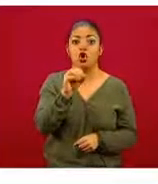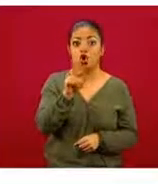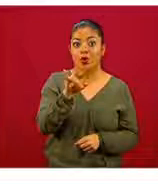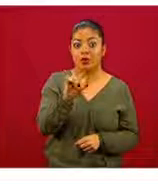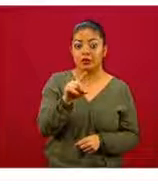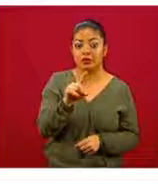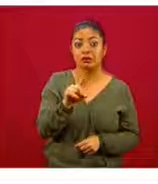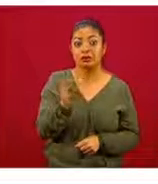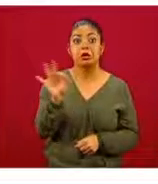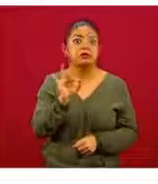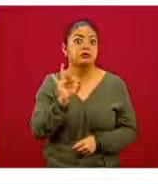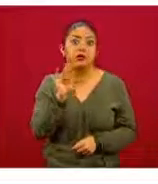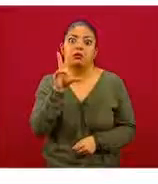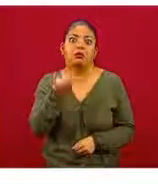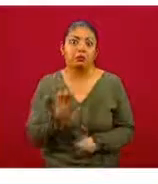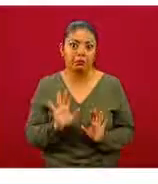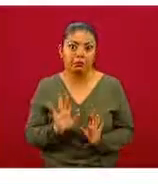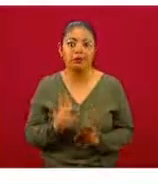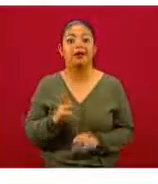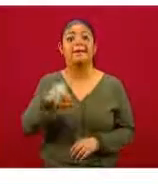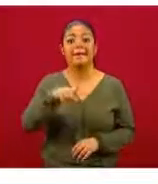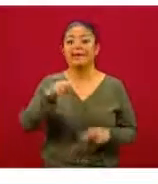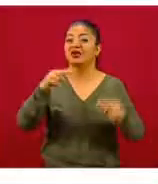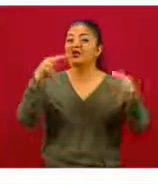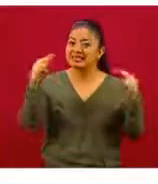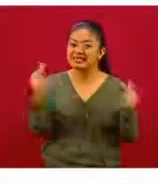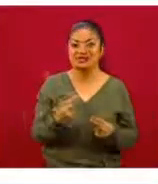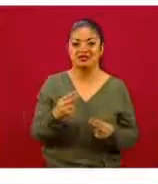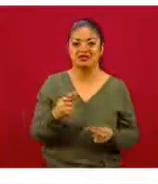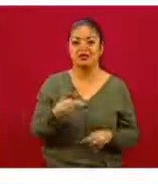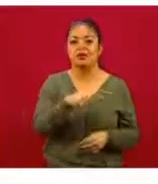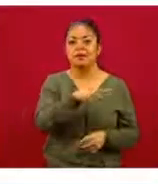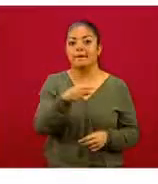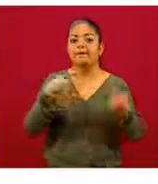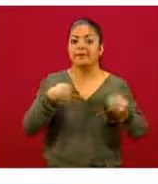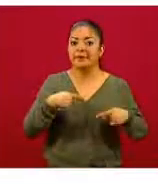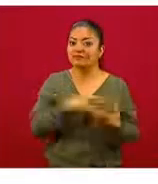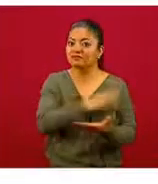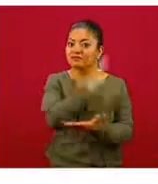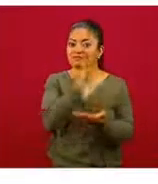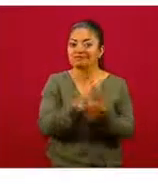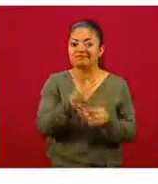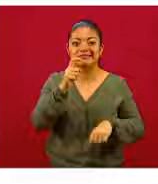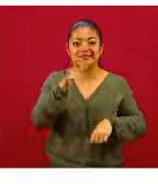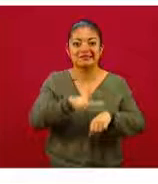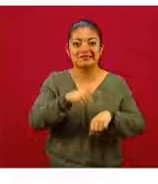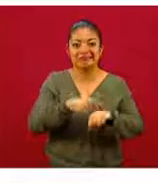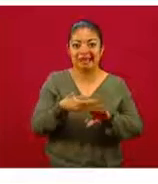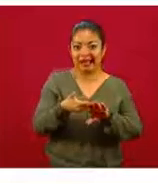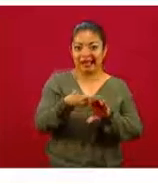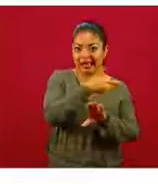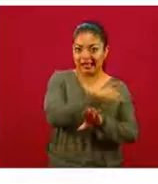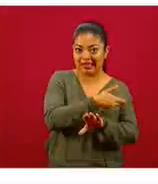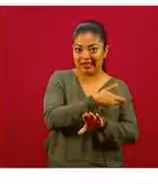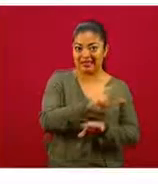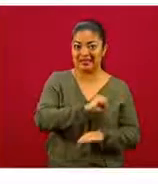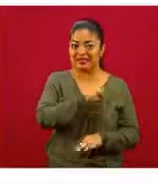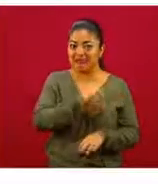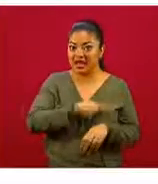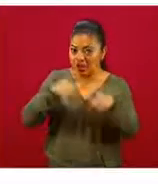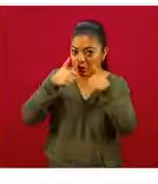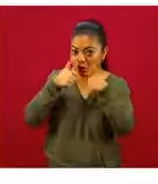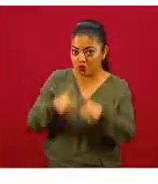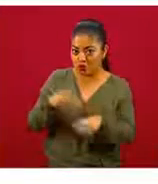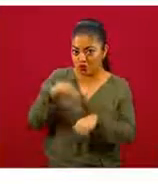they have been infected by another illness. But one thing that's important is that people get health